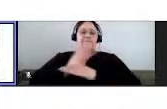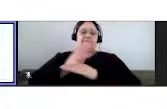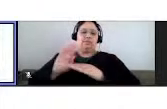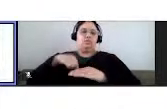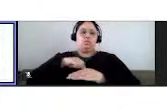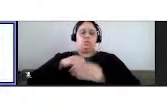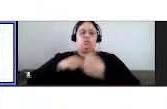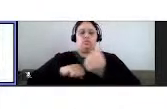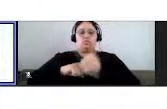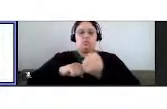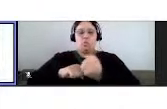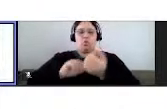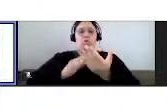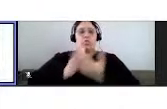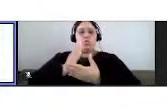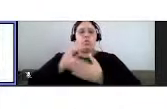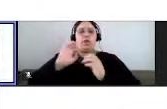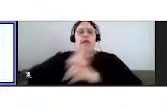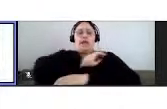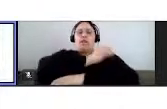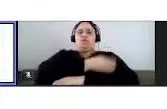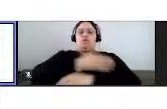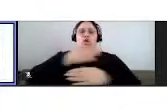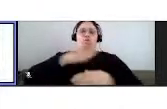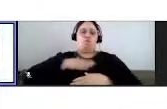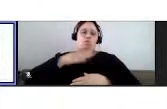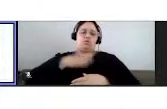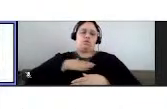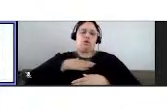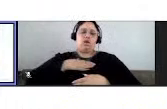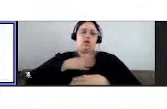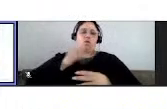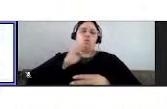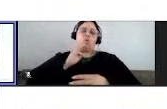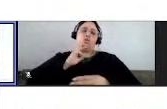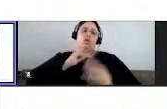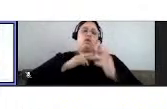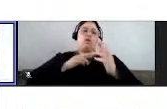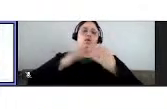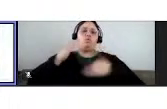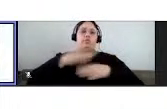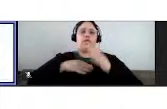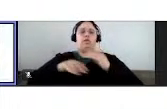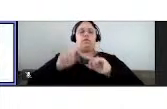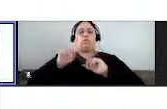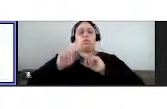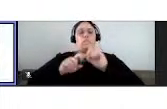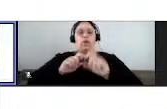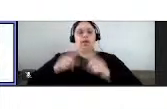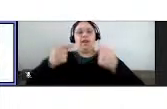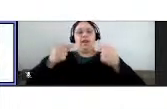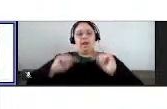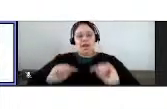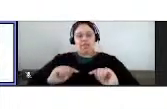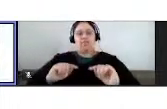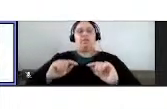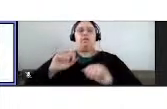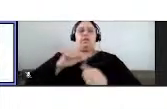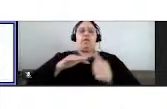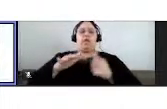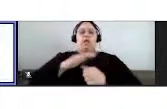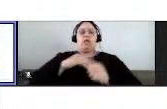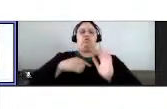that we assisted through the energy and water resilience queries. And then I think, again, another area that we probably